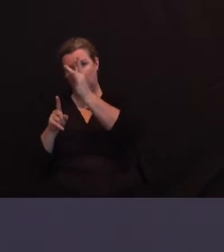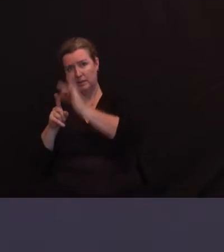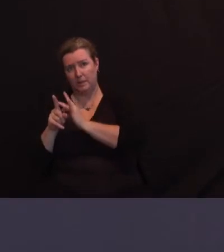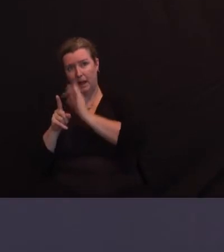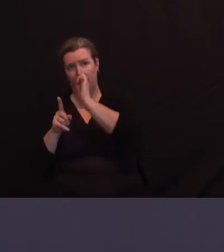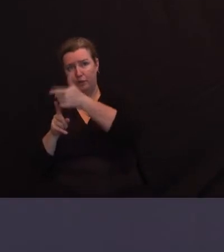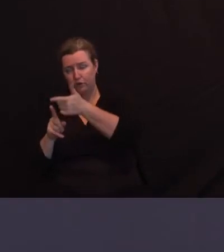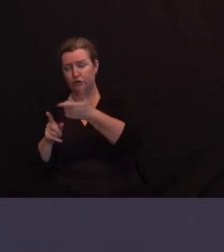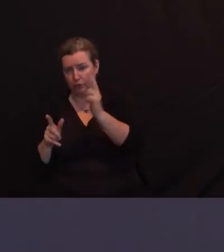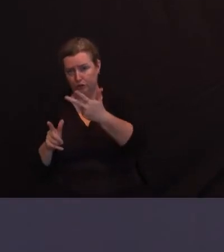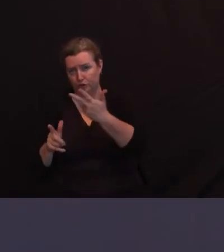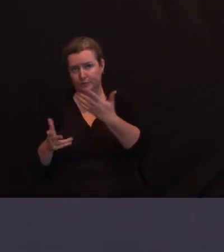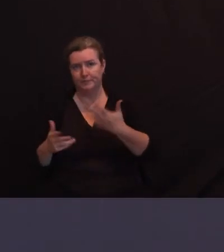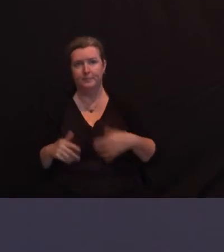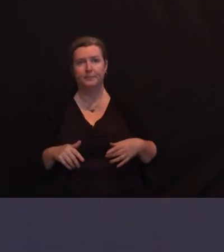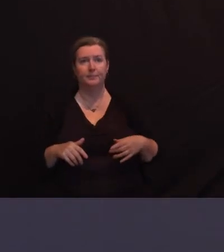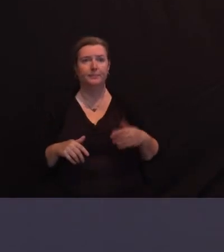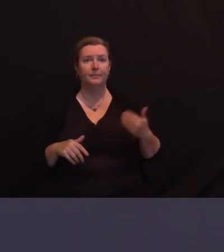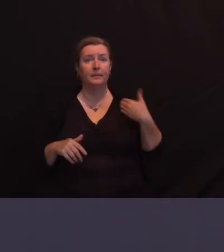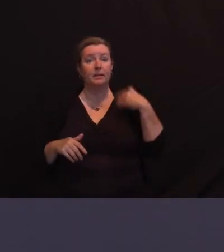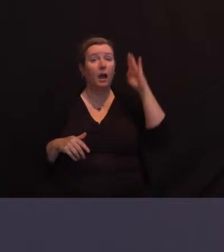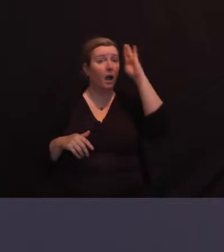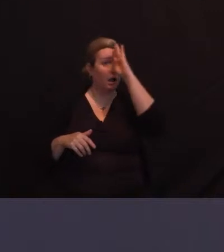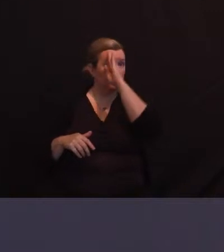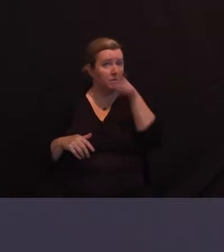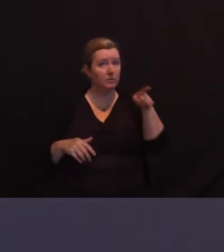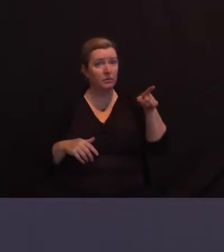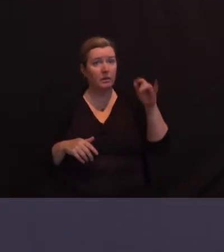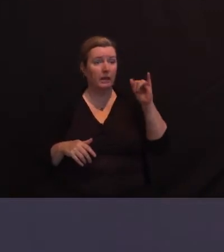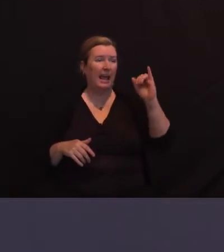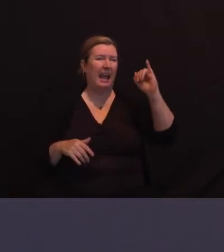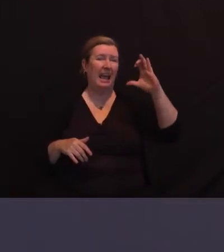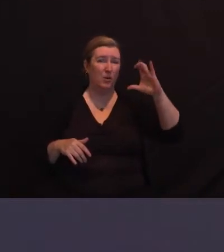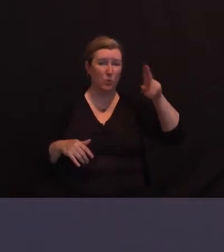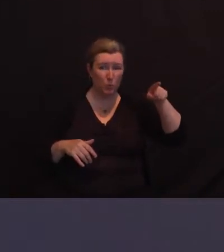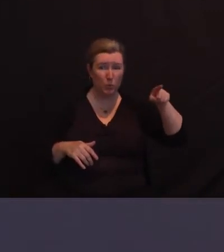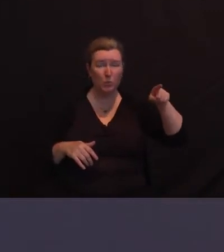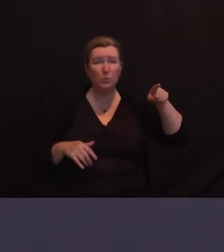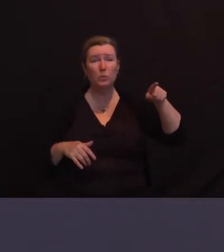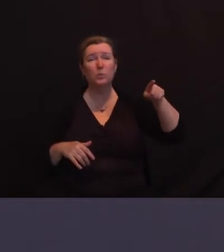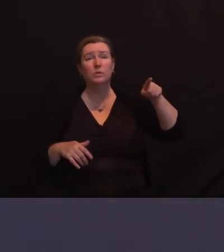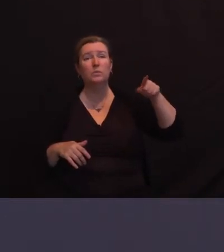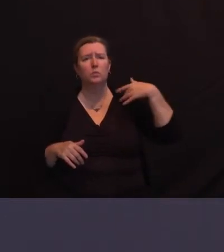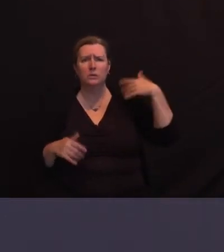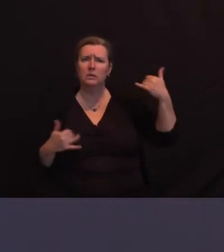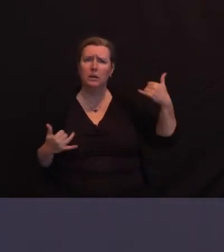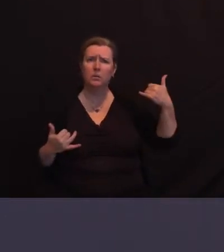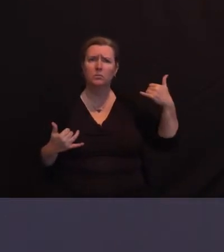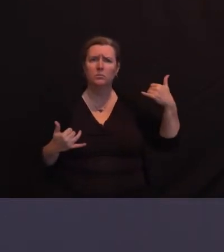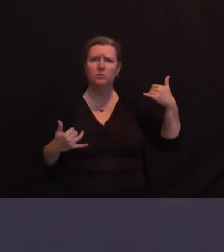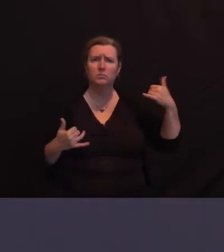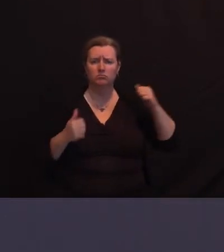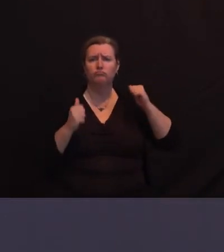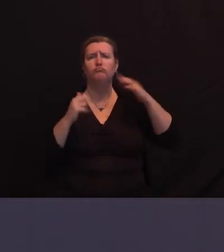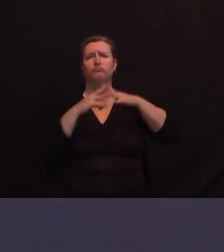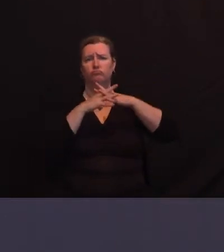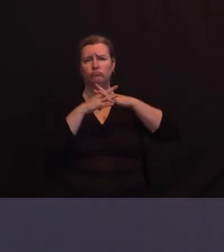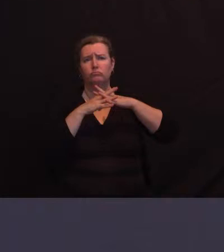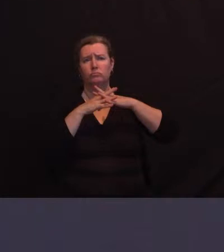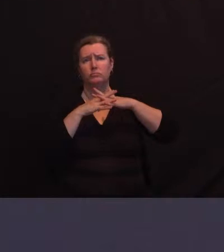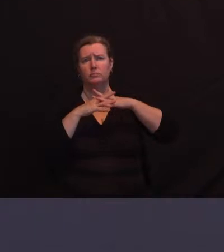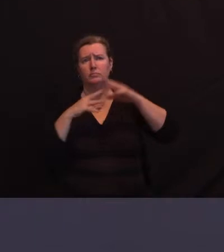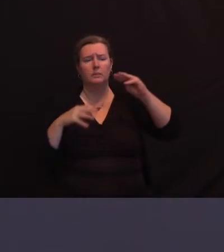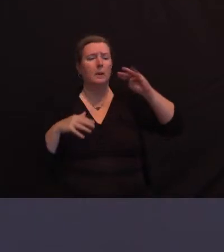and not even all the hospitals, the critical care were there. We were developing the mega sites. I mean, we had,